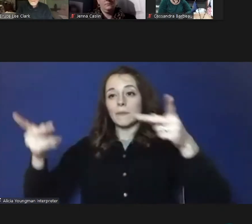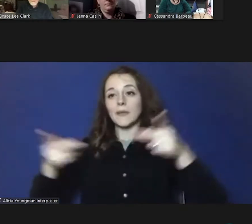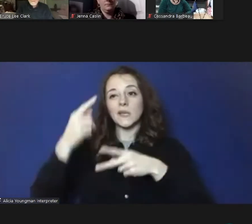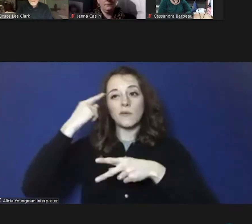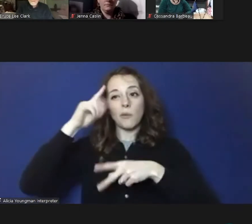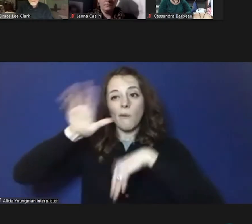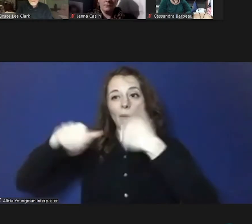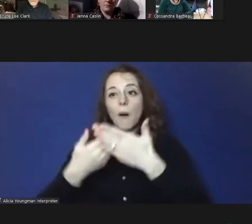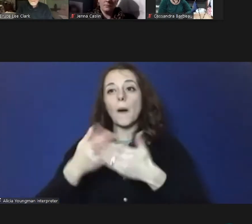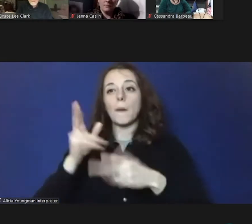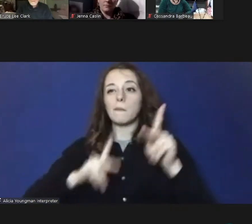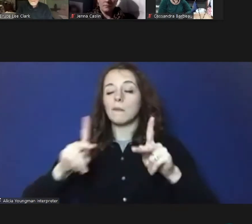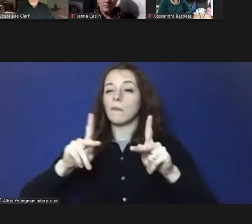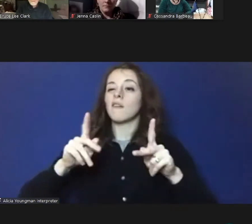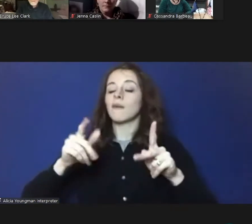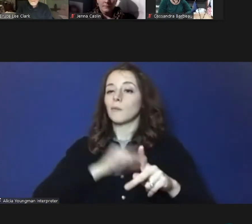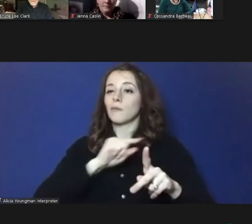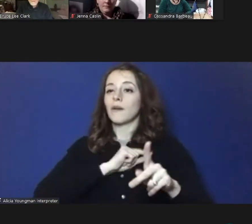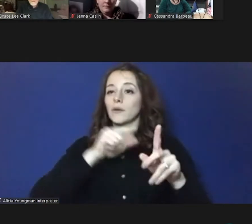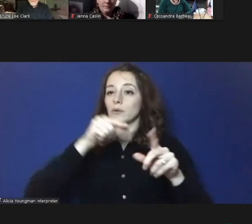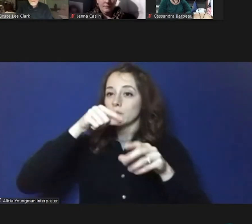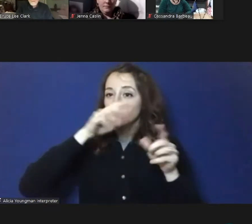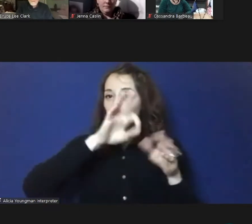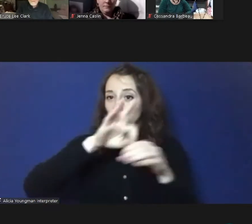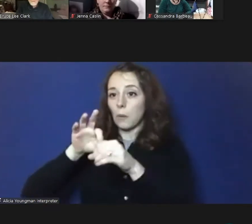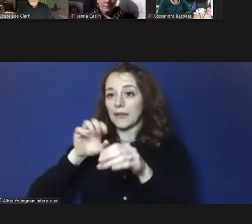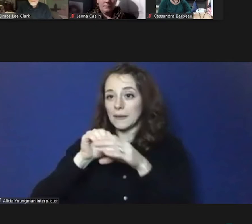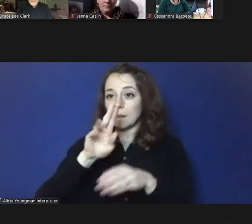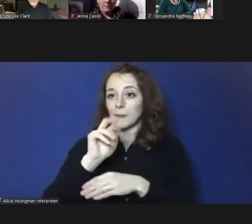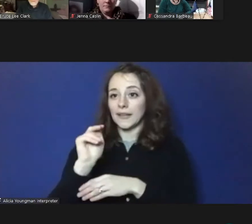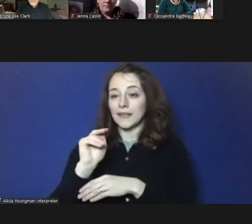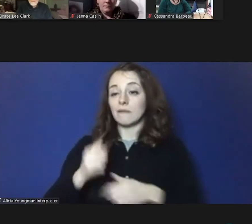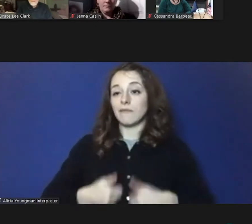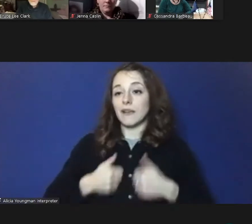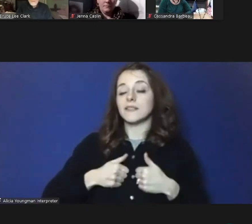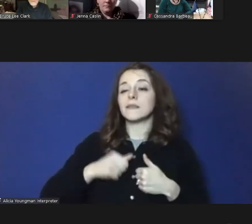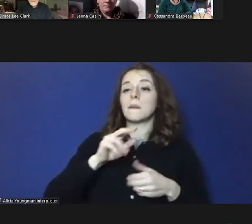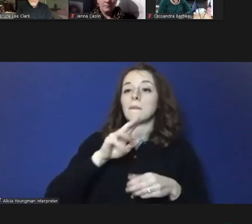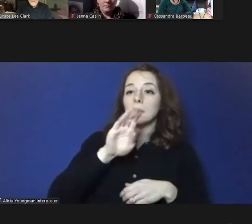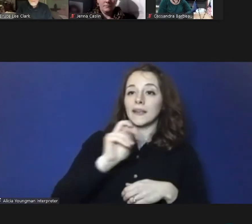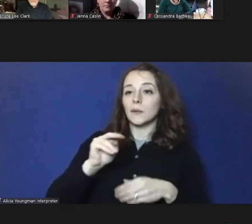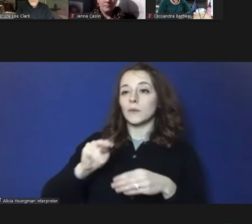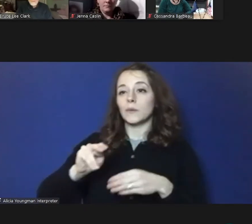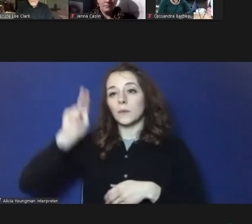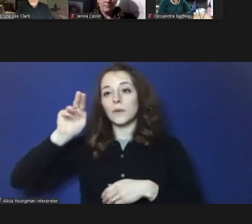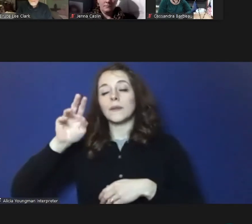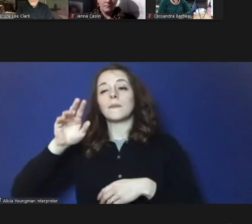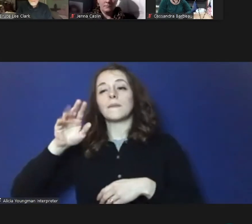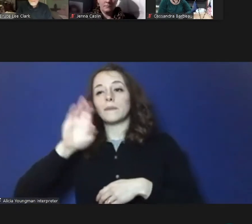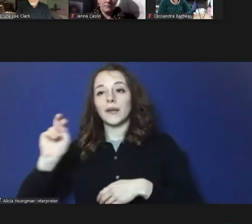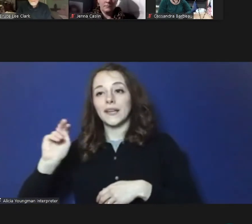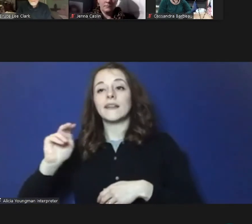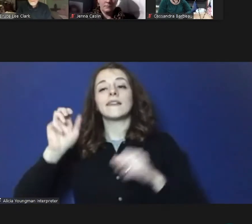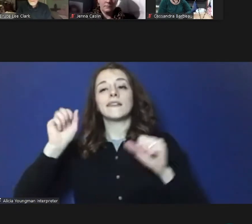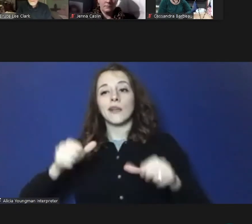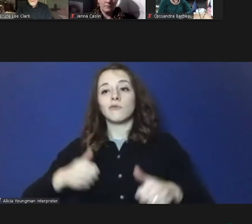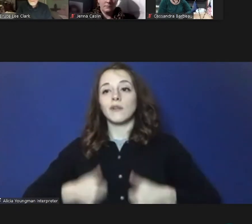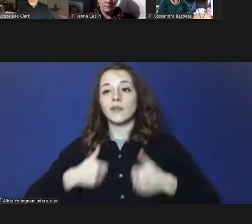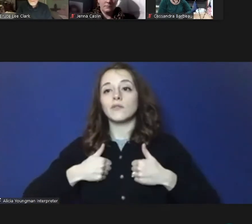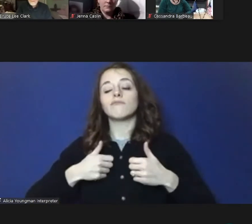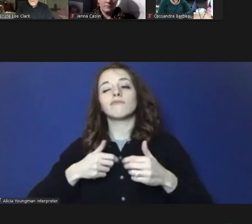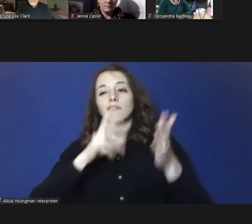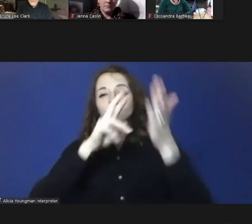checklist to vote in said Bennington. Residents of Bennington and North Bennington may register to vote at the Town Clerk's Office, 205 South